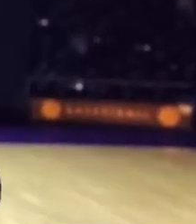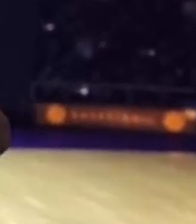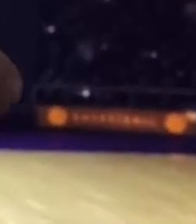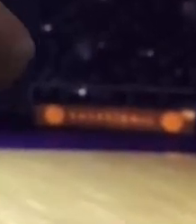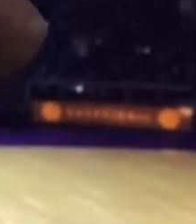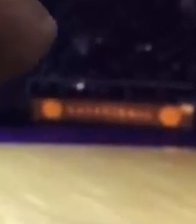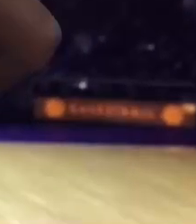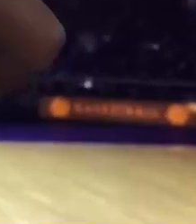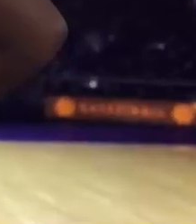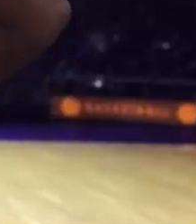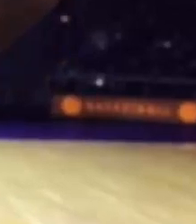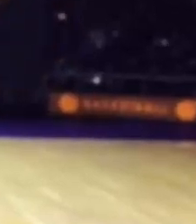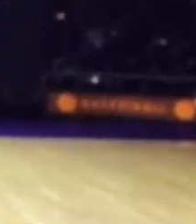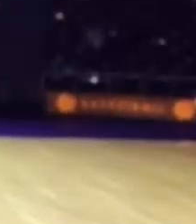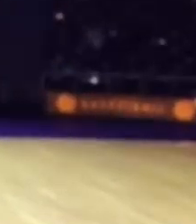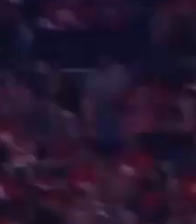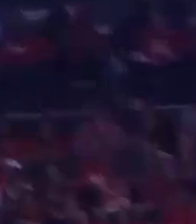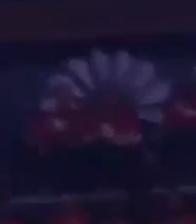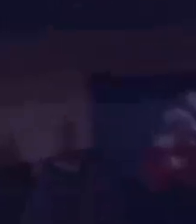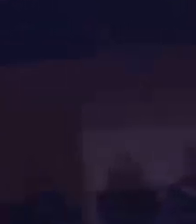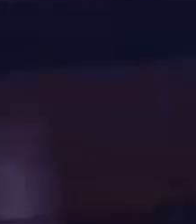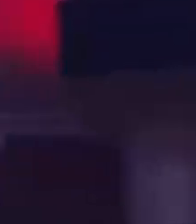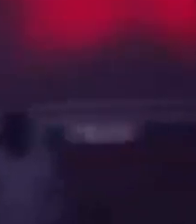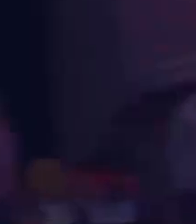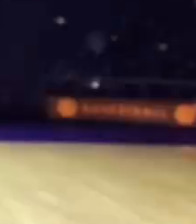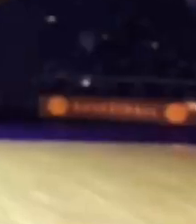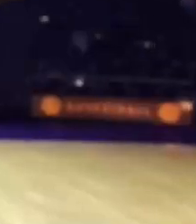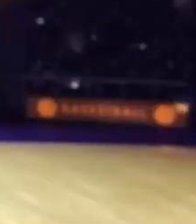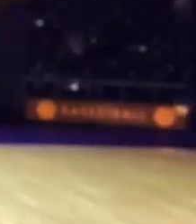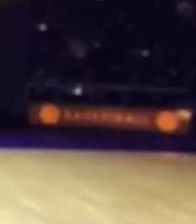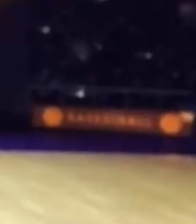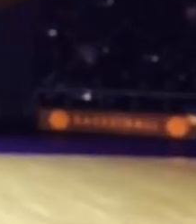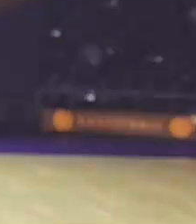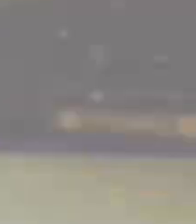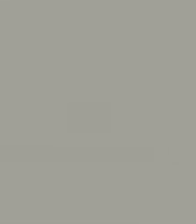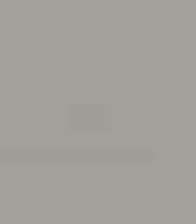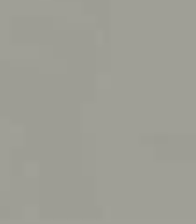Three wins the series. Get a shot here. Final seconds.